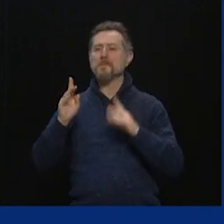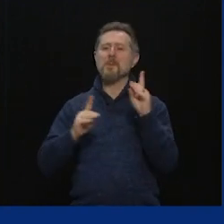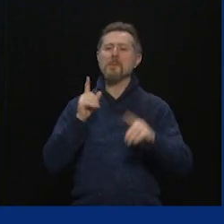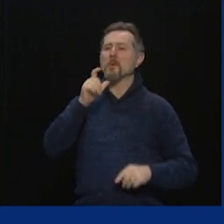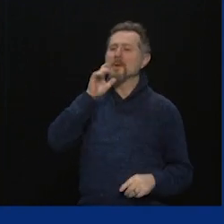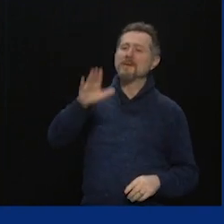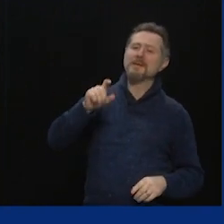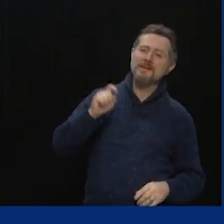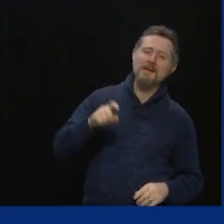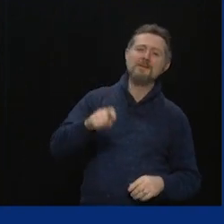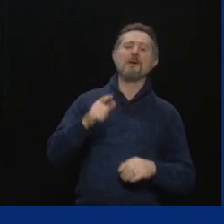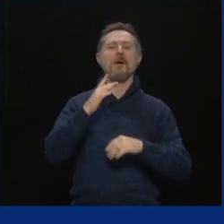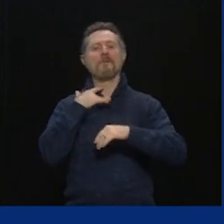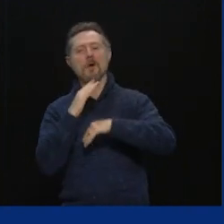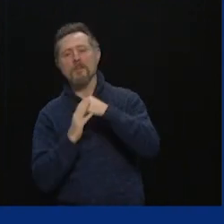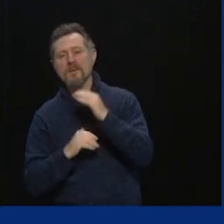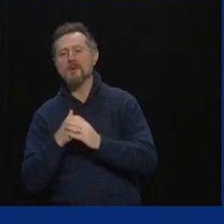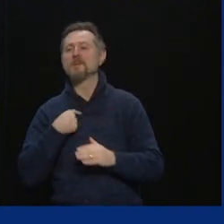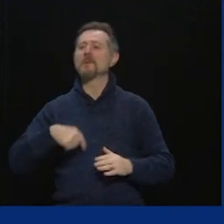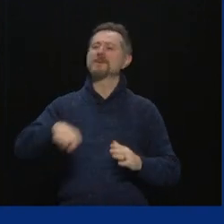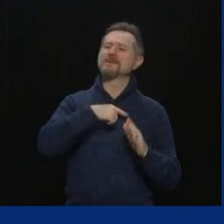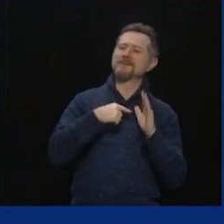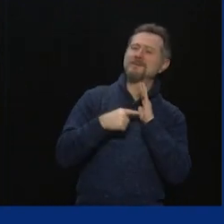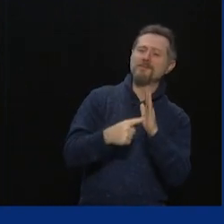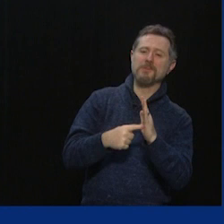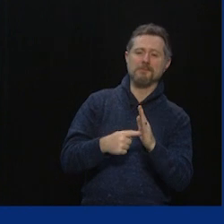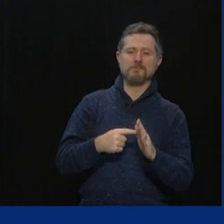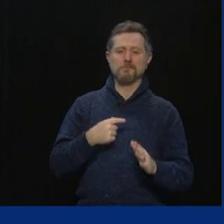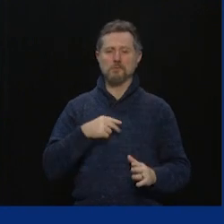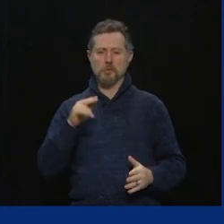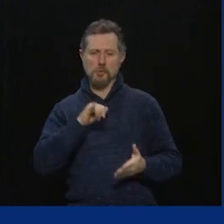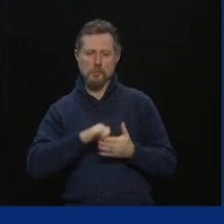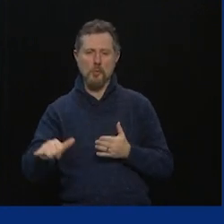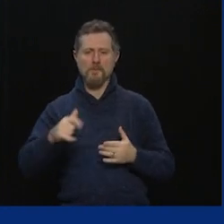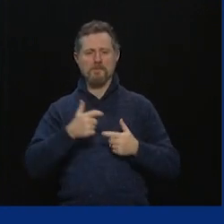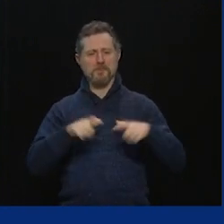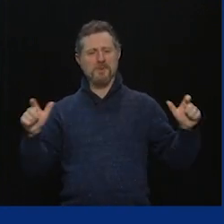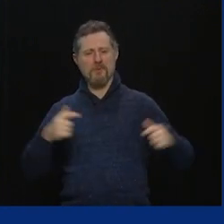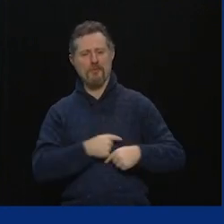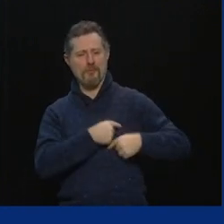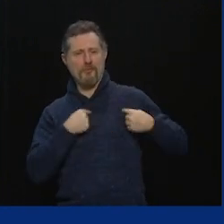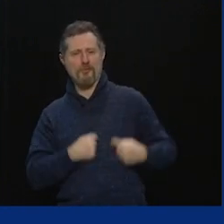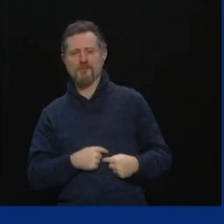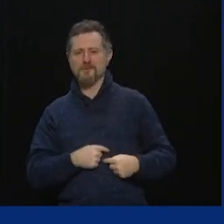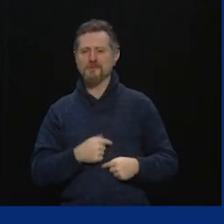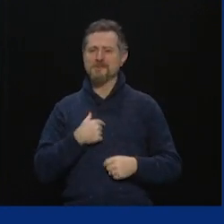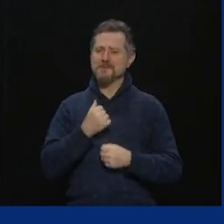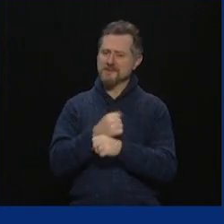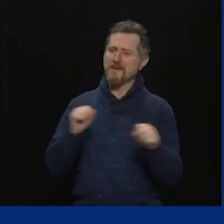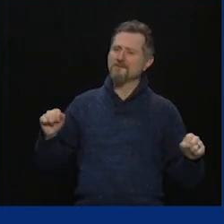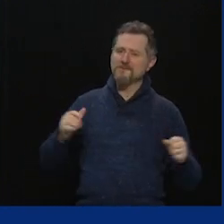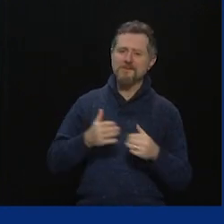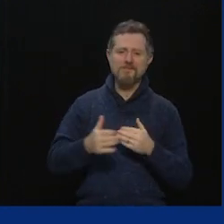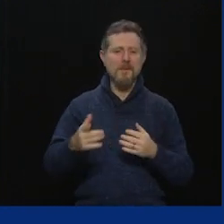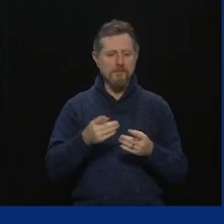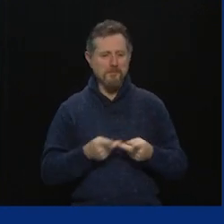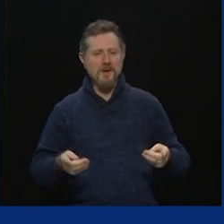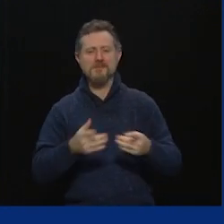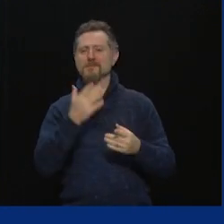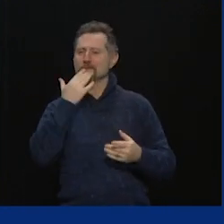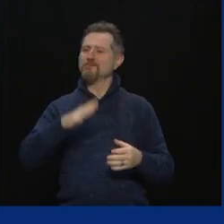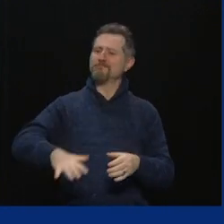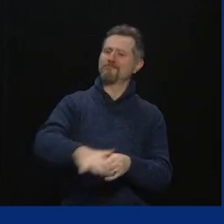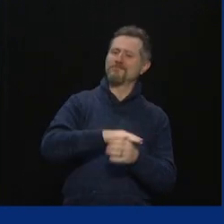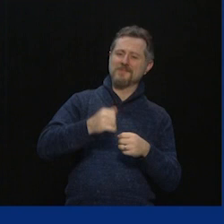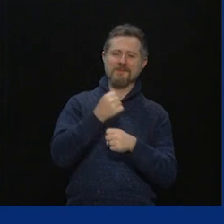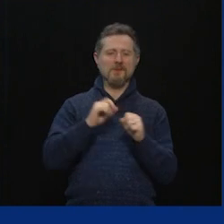that we can demonstrate as New Yorkers with big hearts and open arms, and we'll provide a safe haven, particularly for these Afghan refugees who are